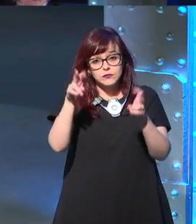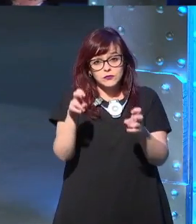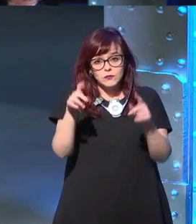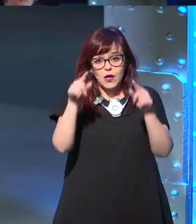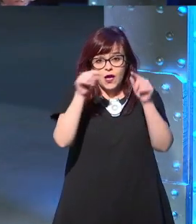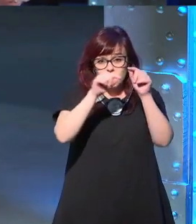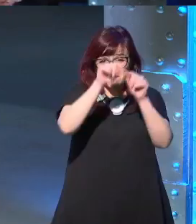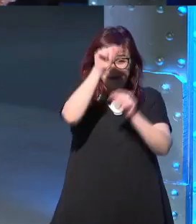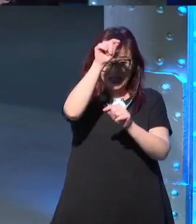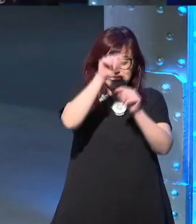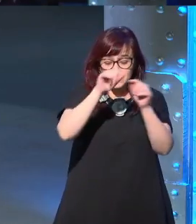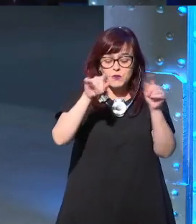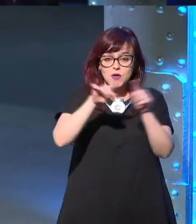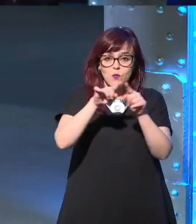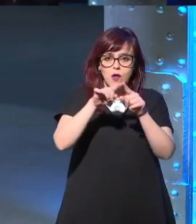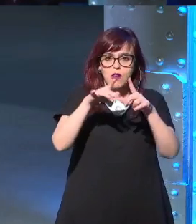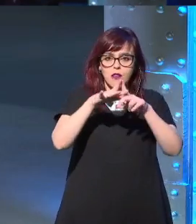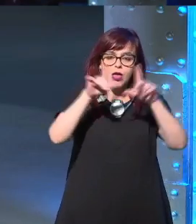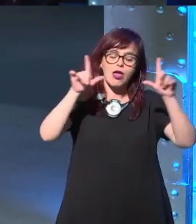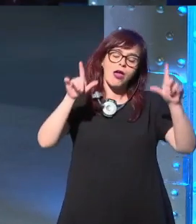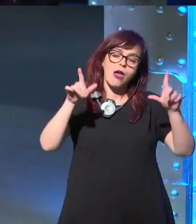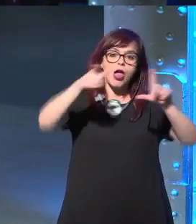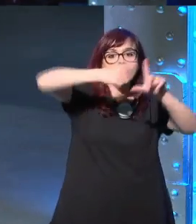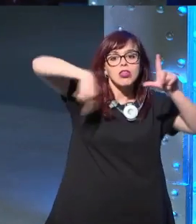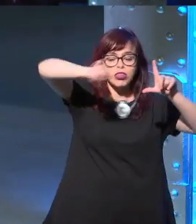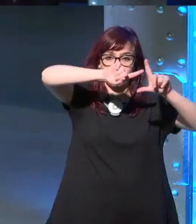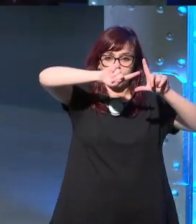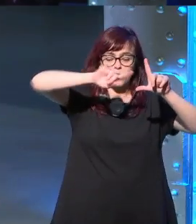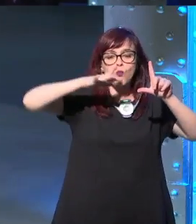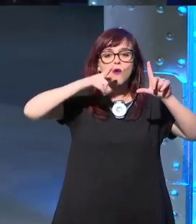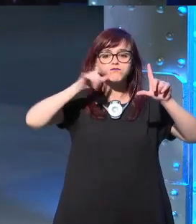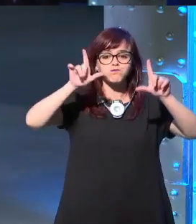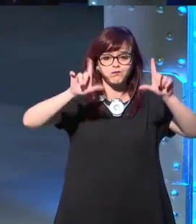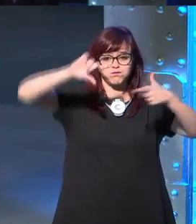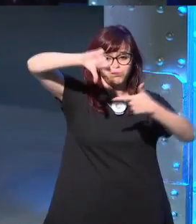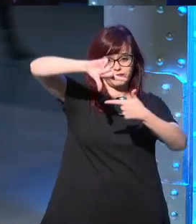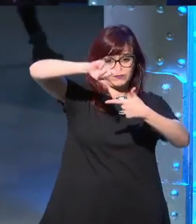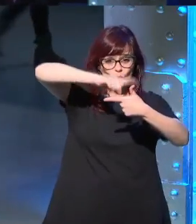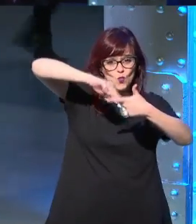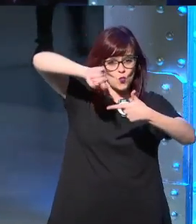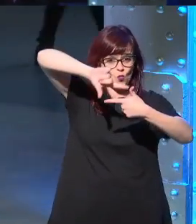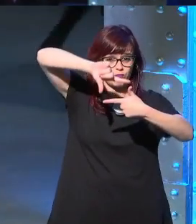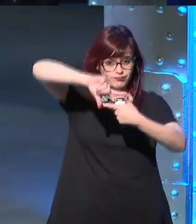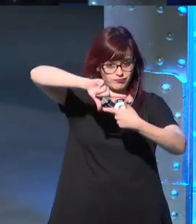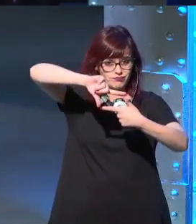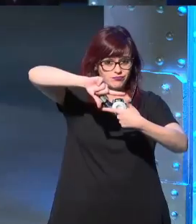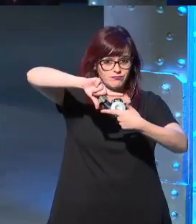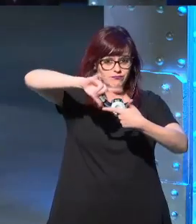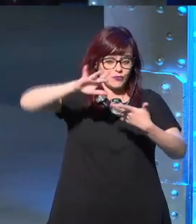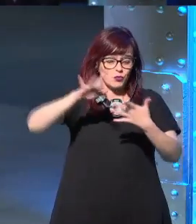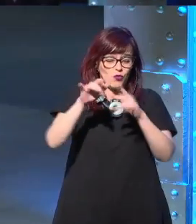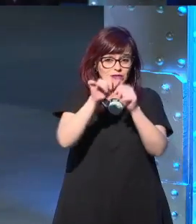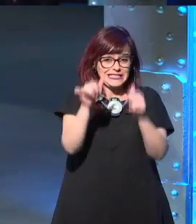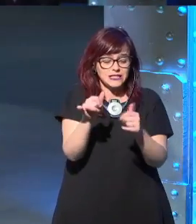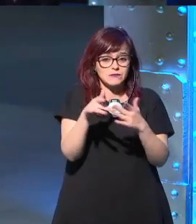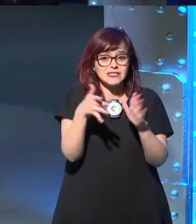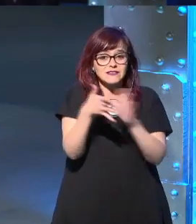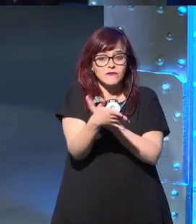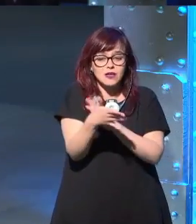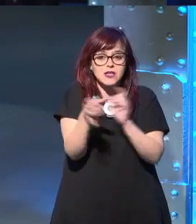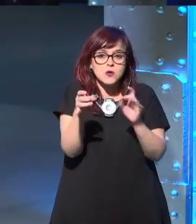ruler and a protractor. Something that's not possible to do mathematically exactly because pi is an irrational number, but